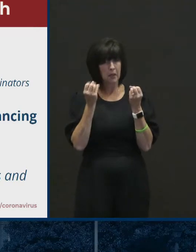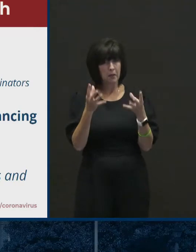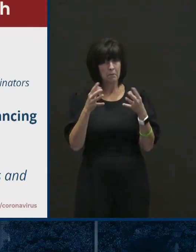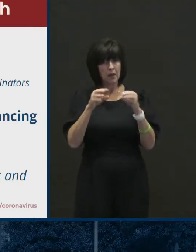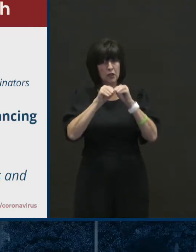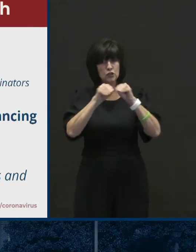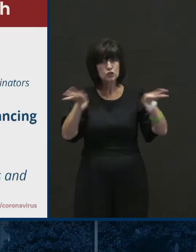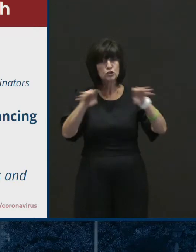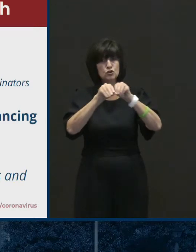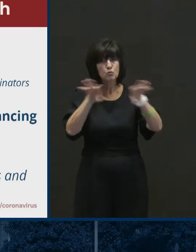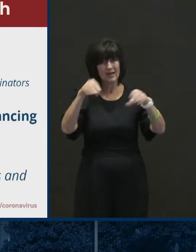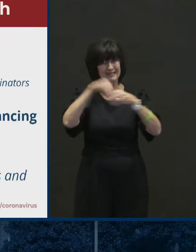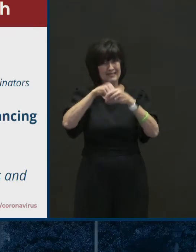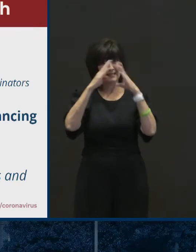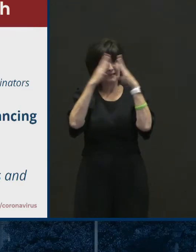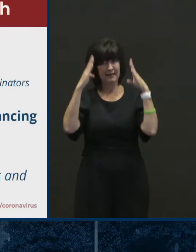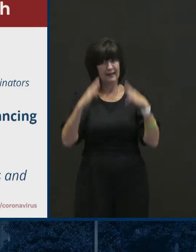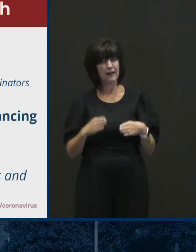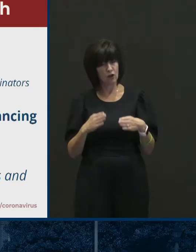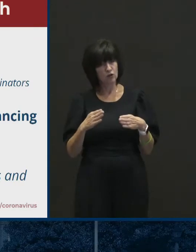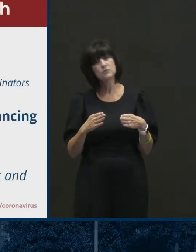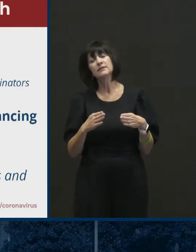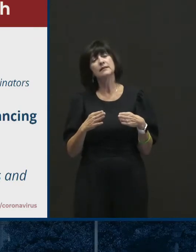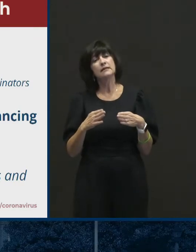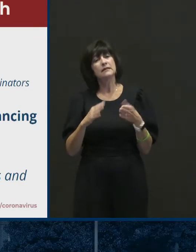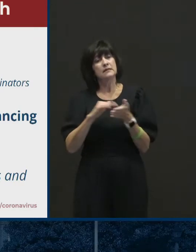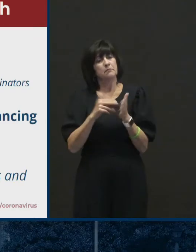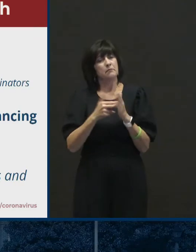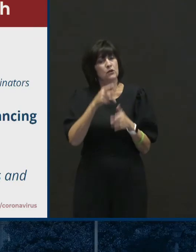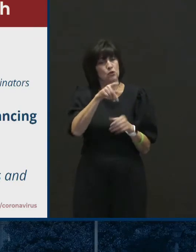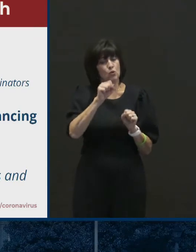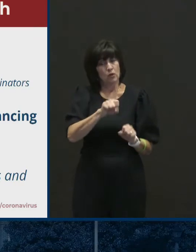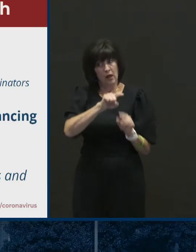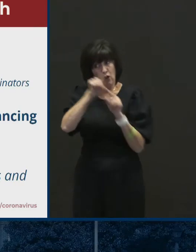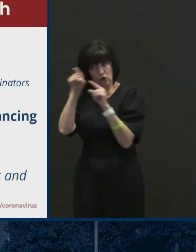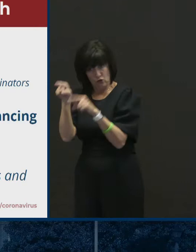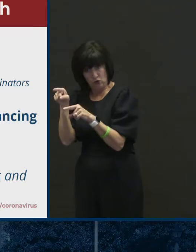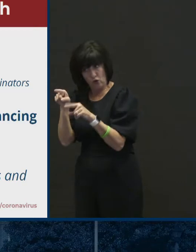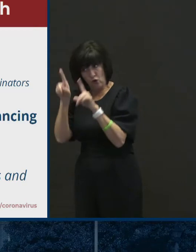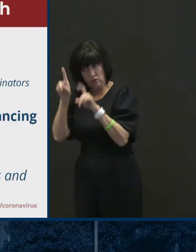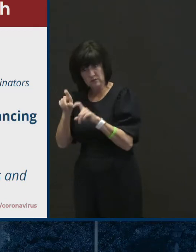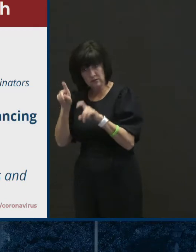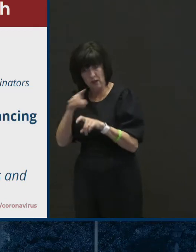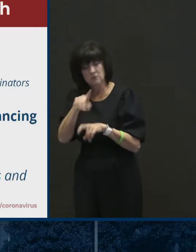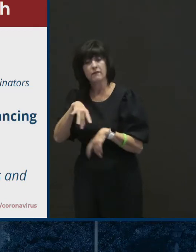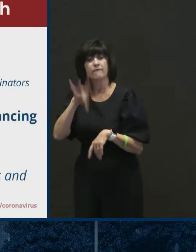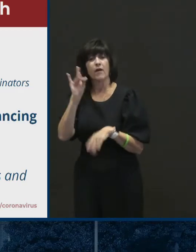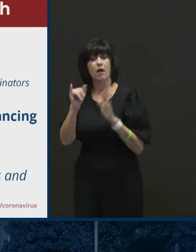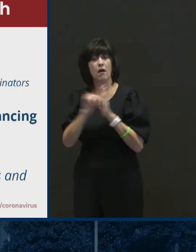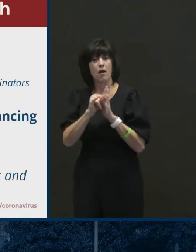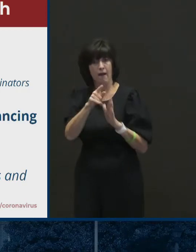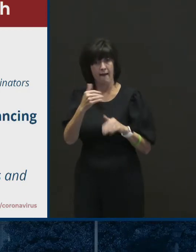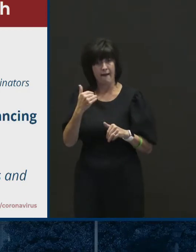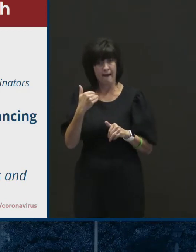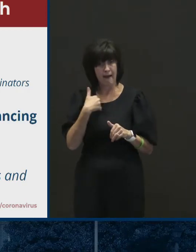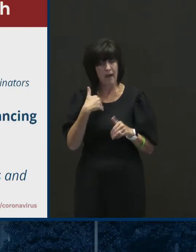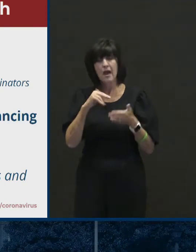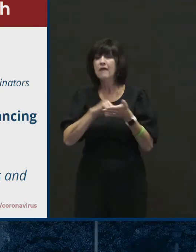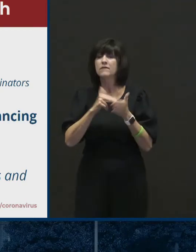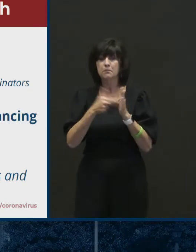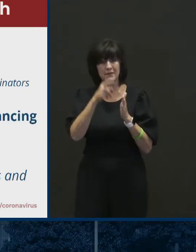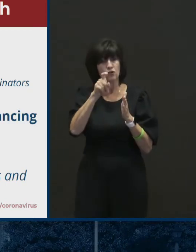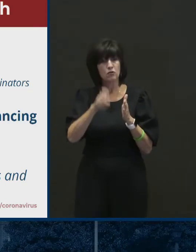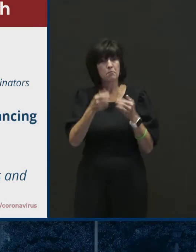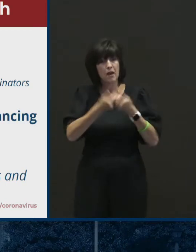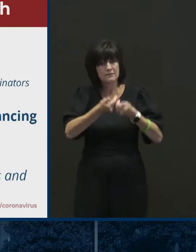have a positive test result, that they can safely isolate, and that their contacts know how to